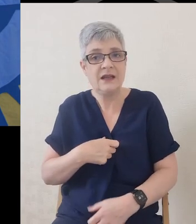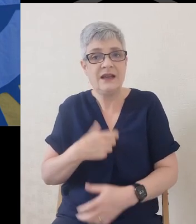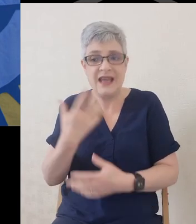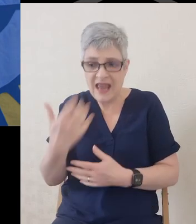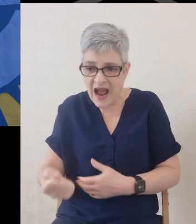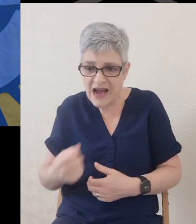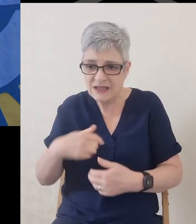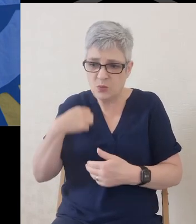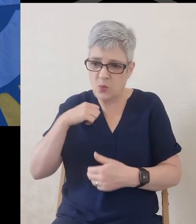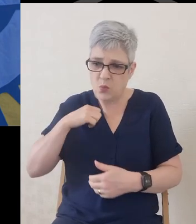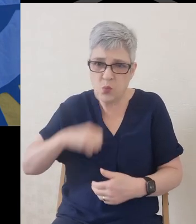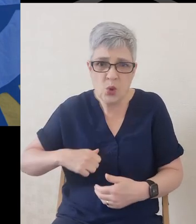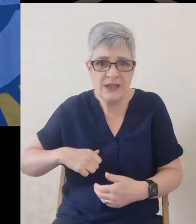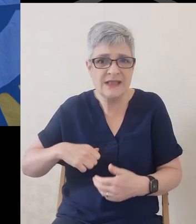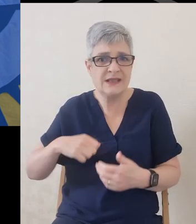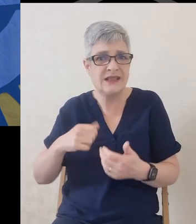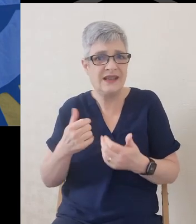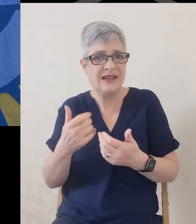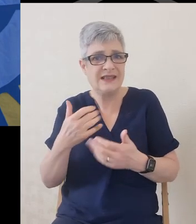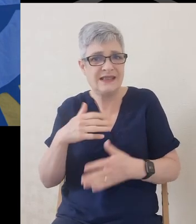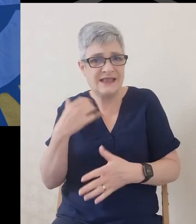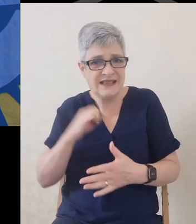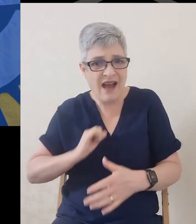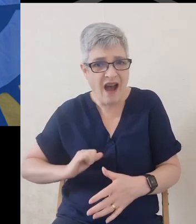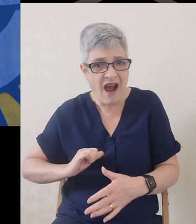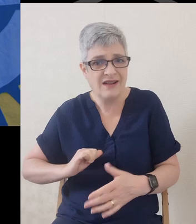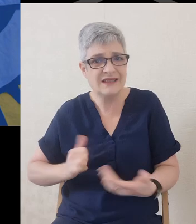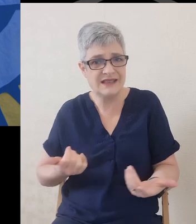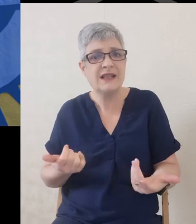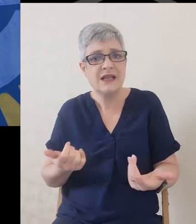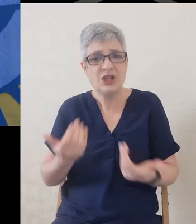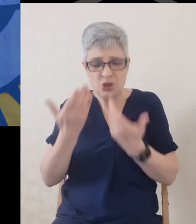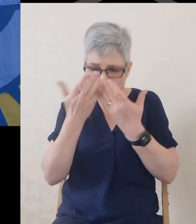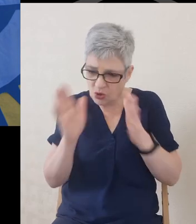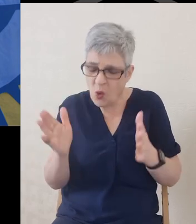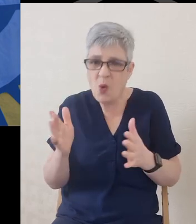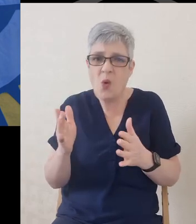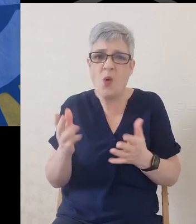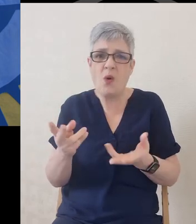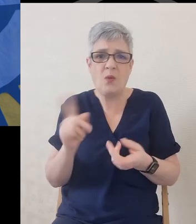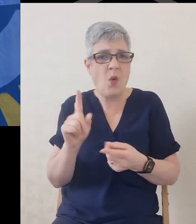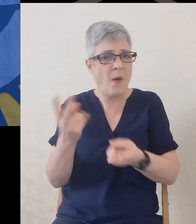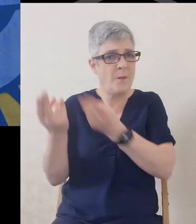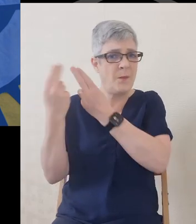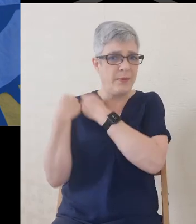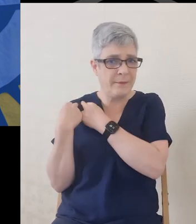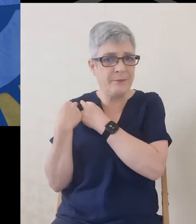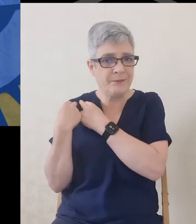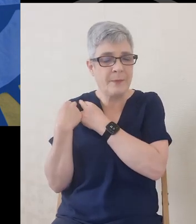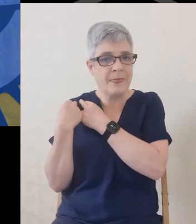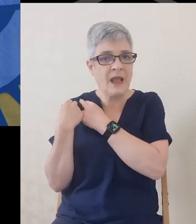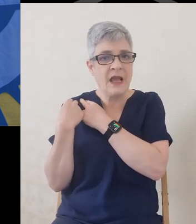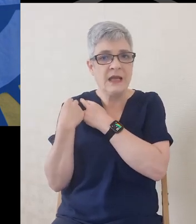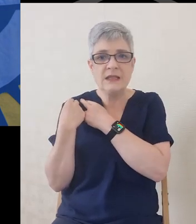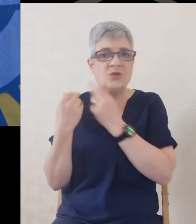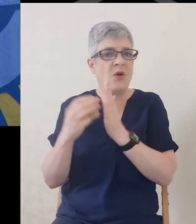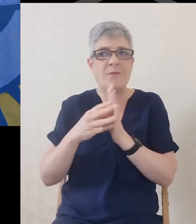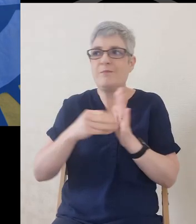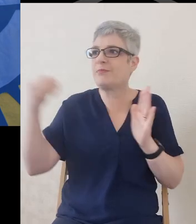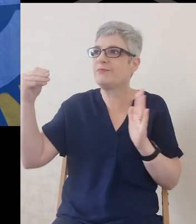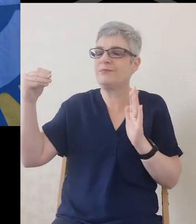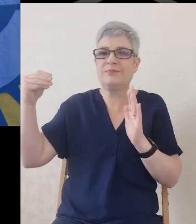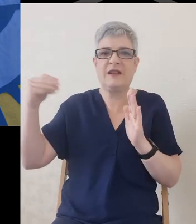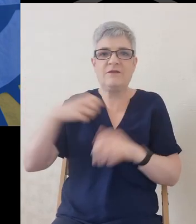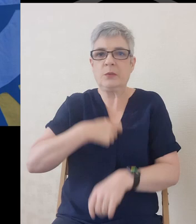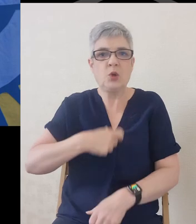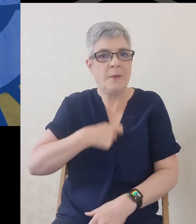there, testimony to what he has borne for us. He is not so far removed from the human condition that he doesn't